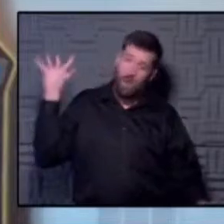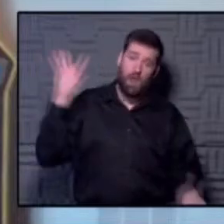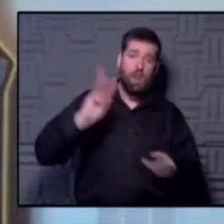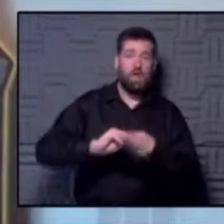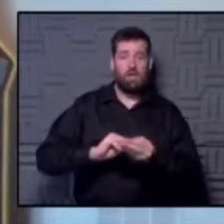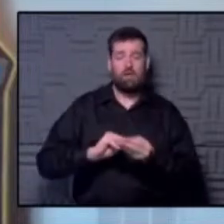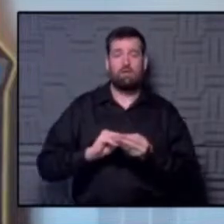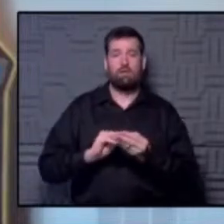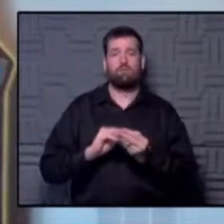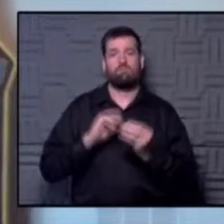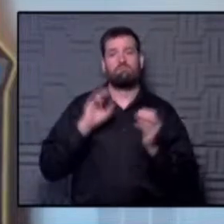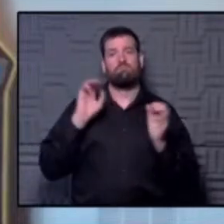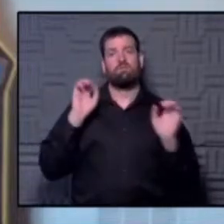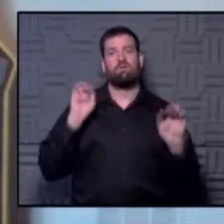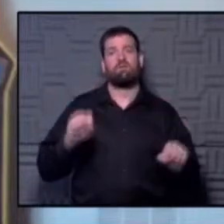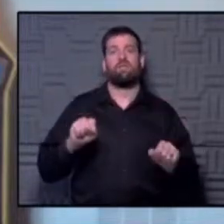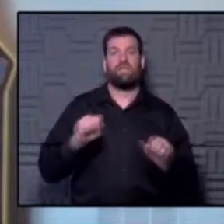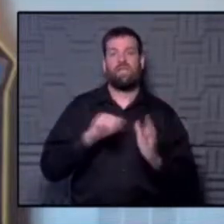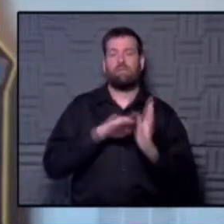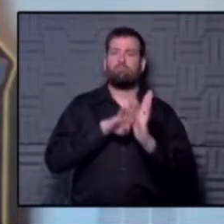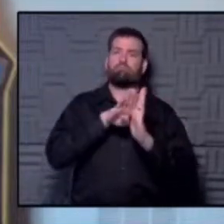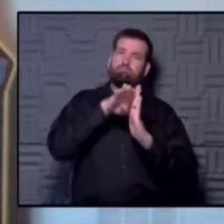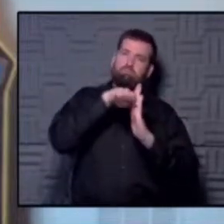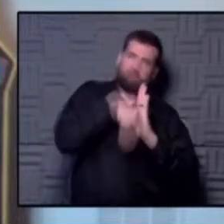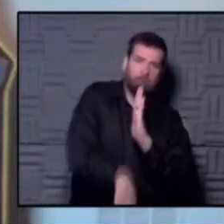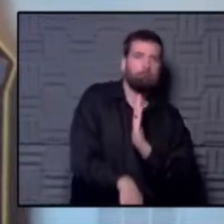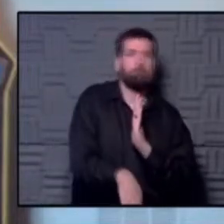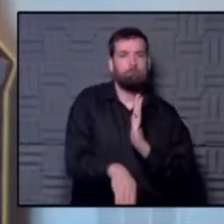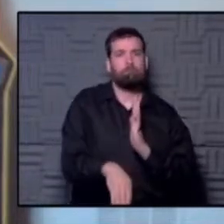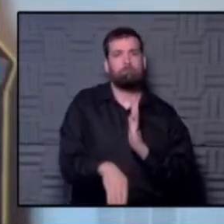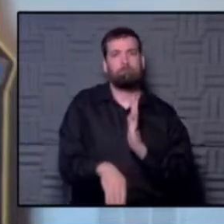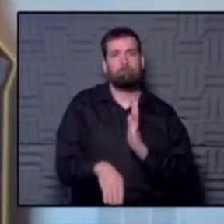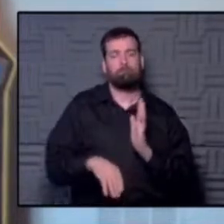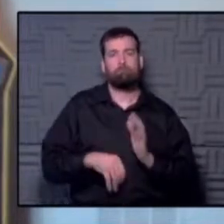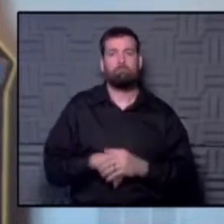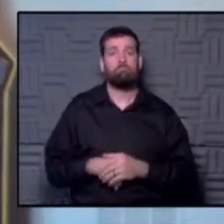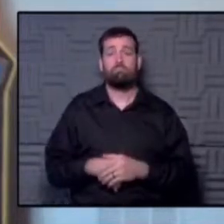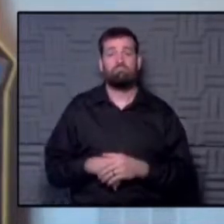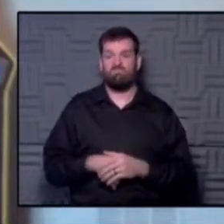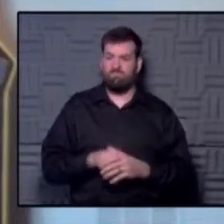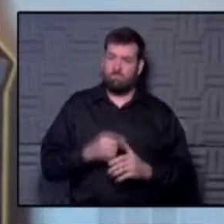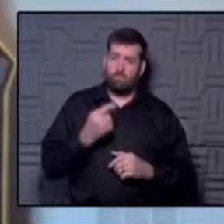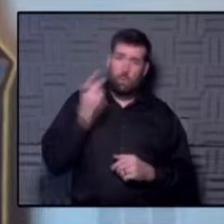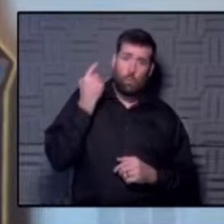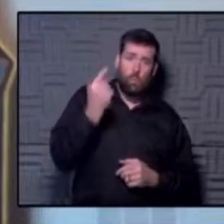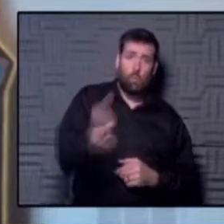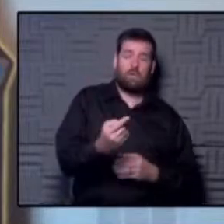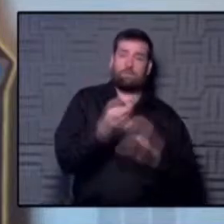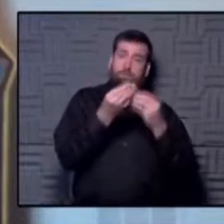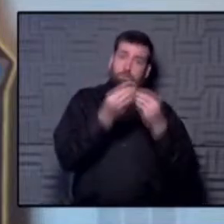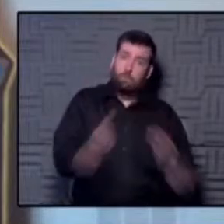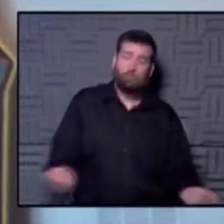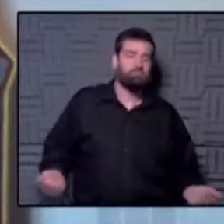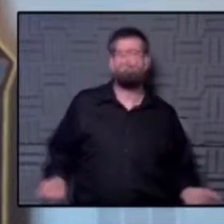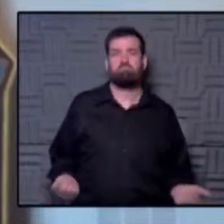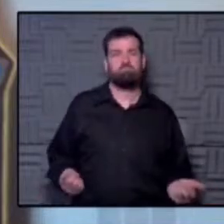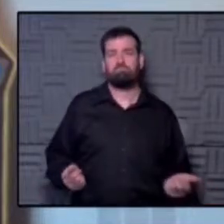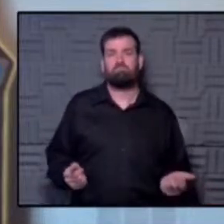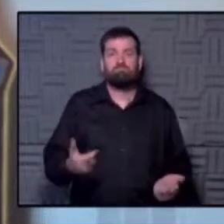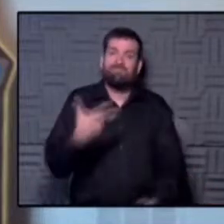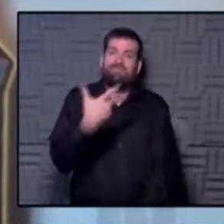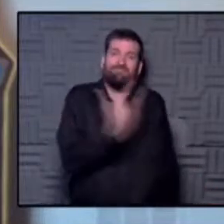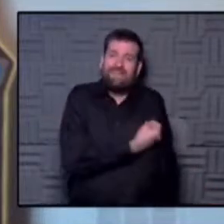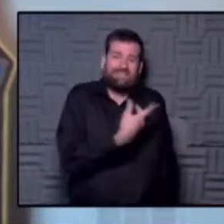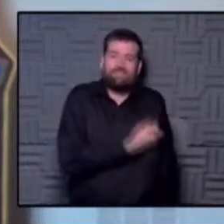can reduce and crush the curve. And so, there is no single golden solution. Even vaccination is not going